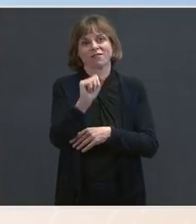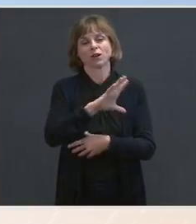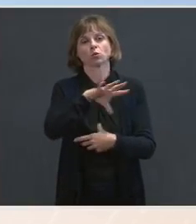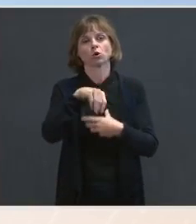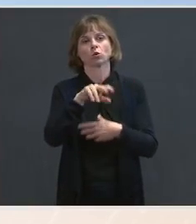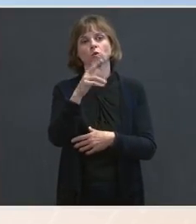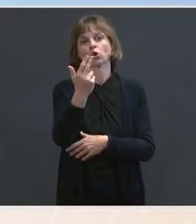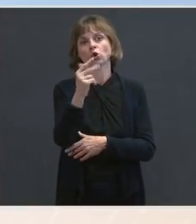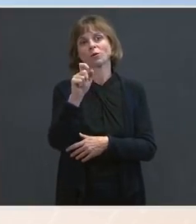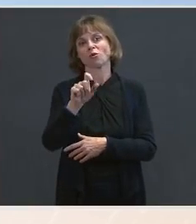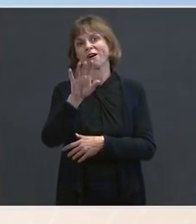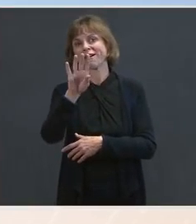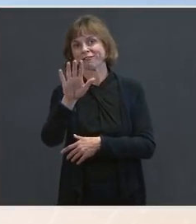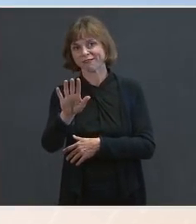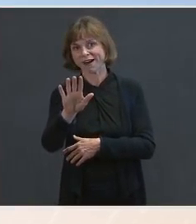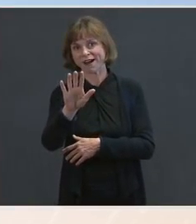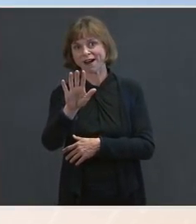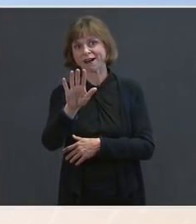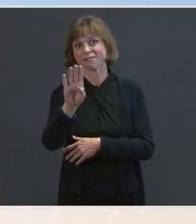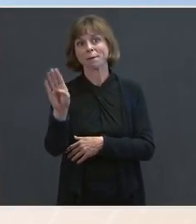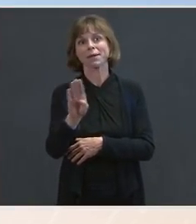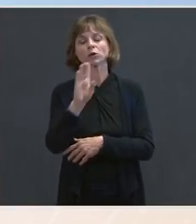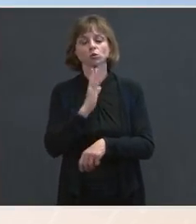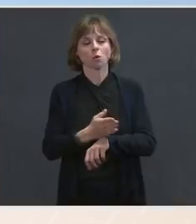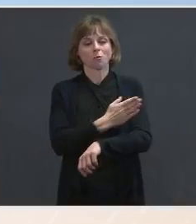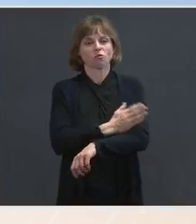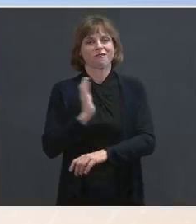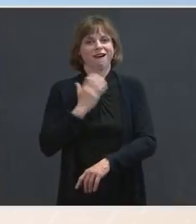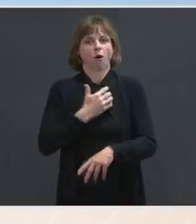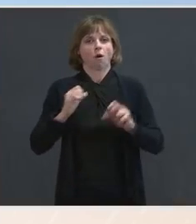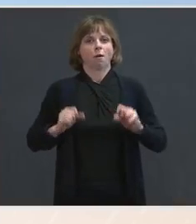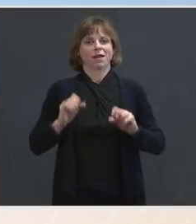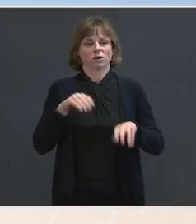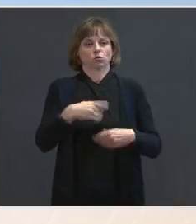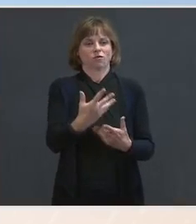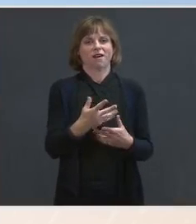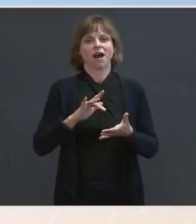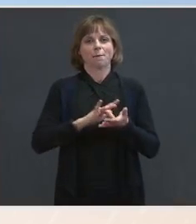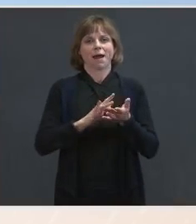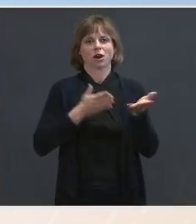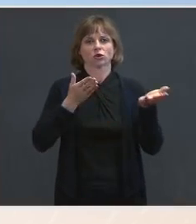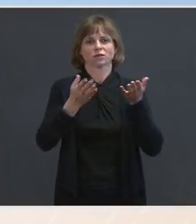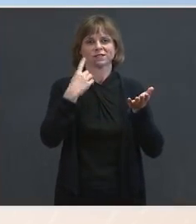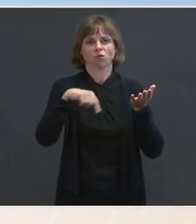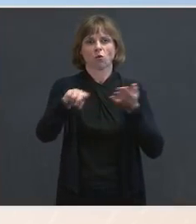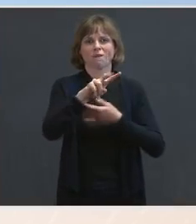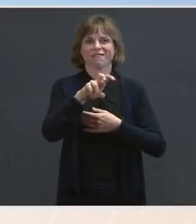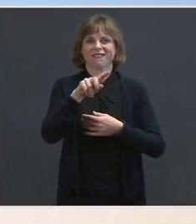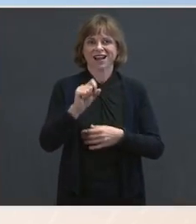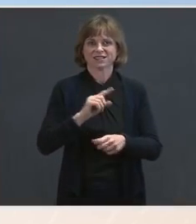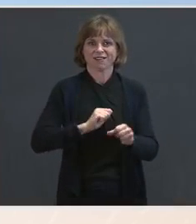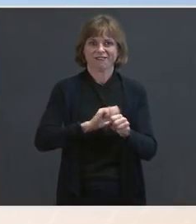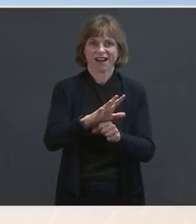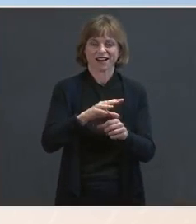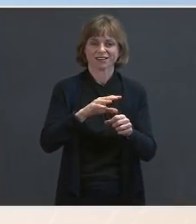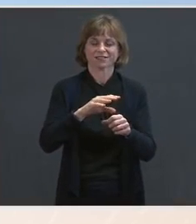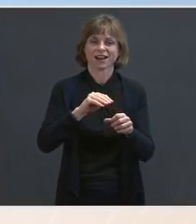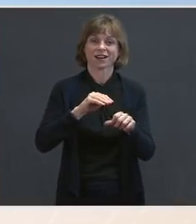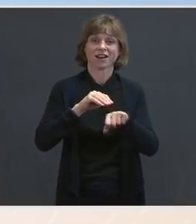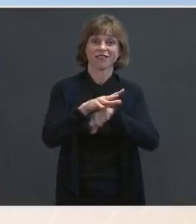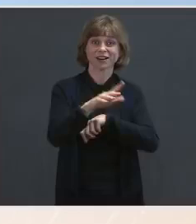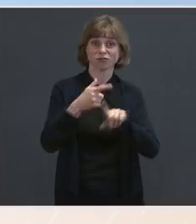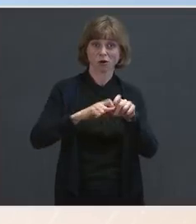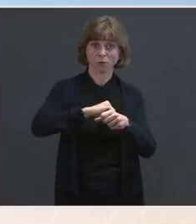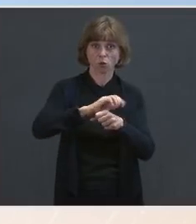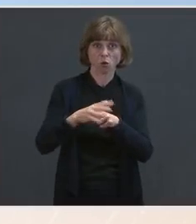$13.5 billion to improve our ability to provide medical service to veterans affected by COVID, $272